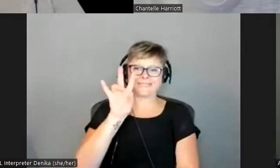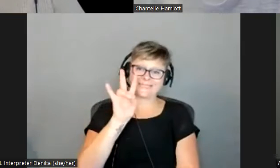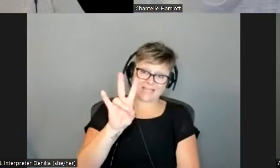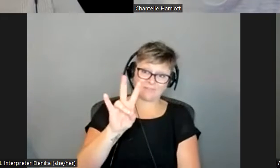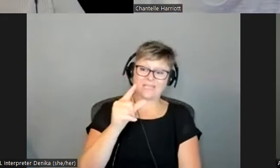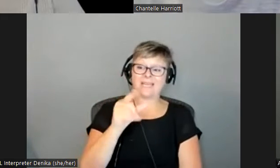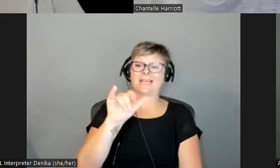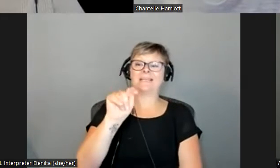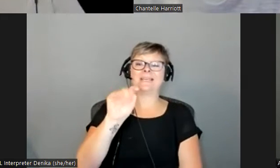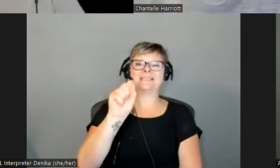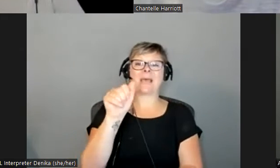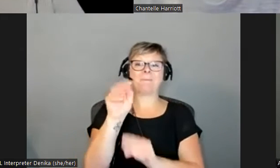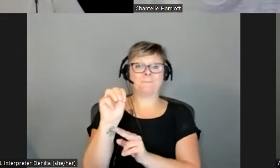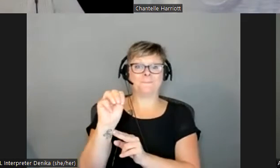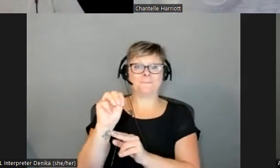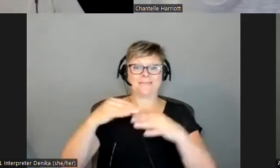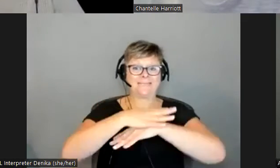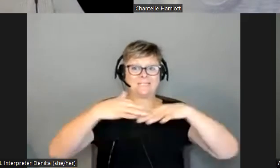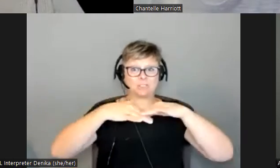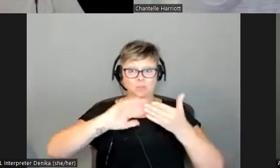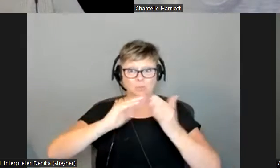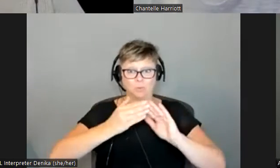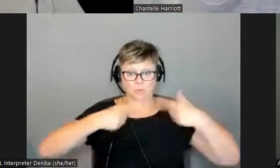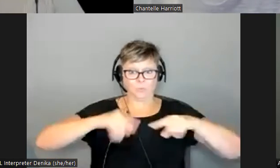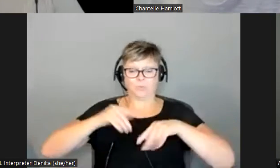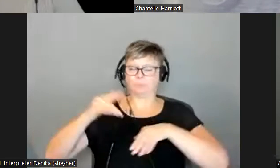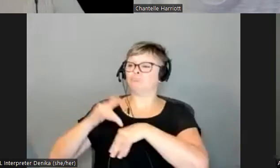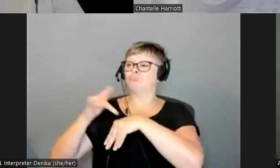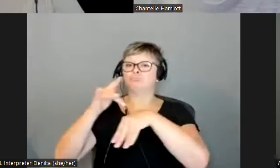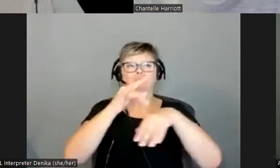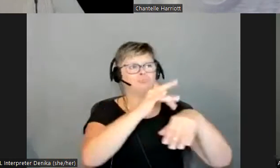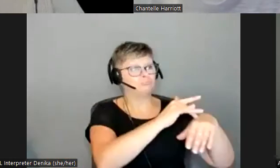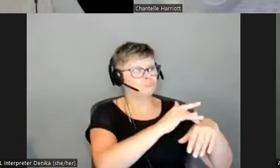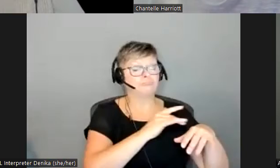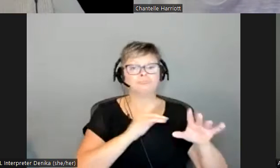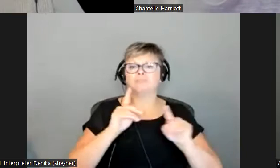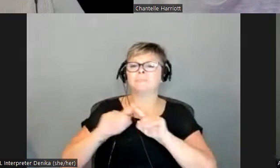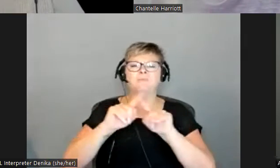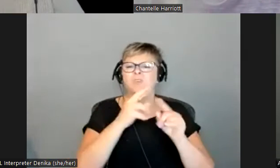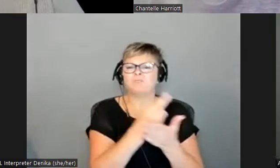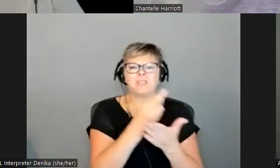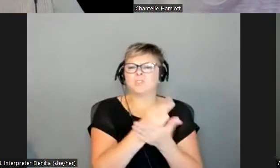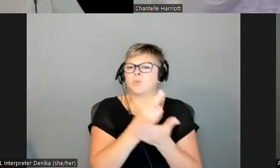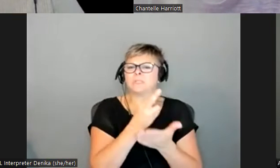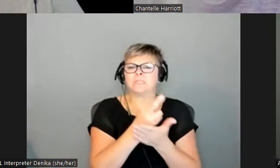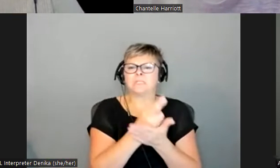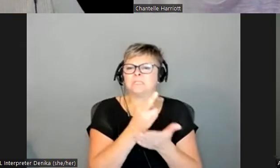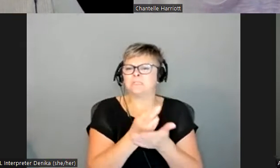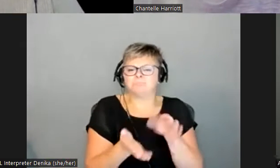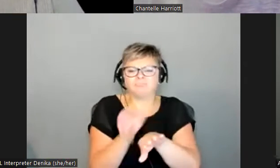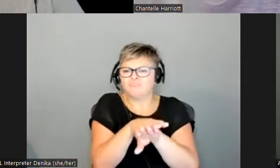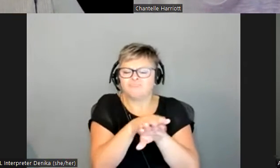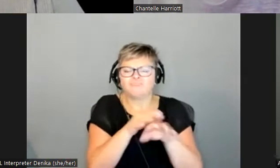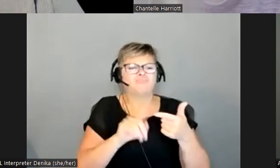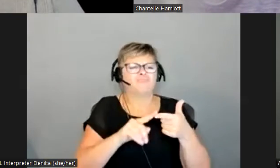Indigenous communities, where we went into and we took, you know, all the resources. So we, you know, piled up all the brochures and